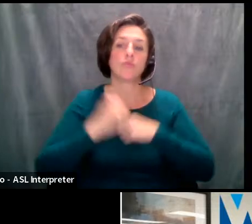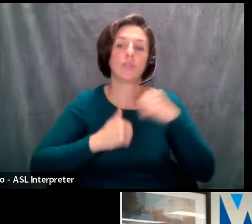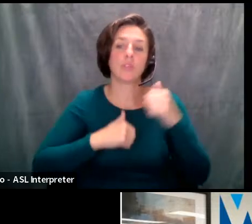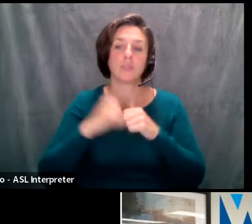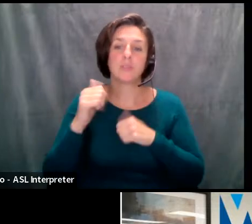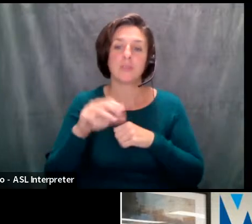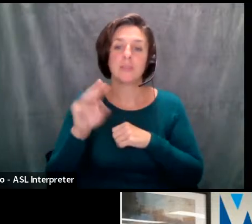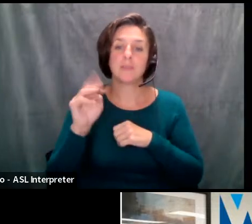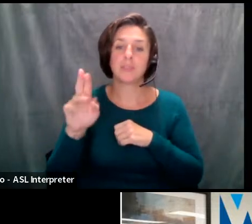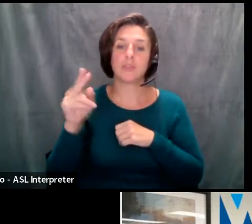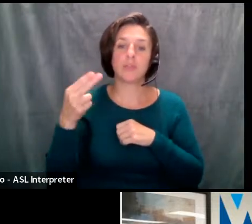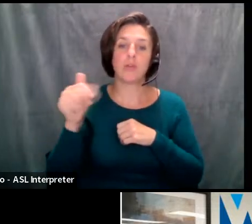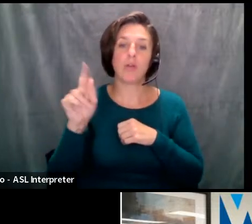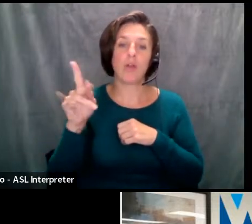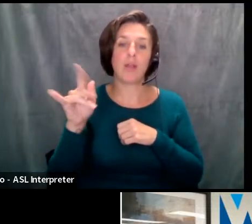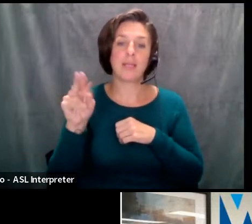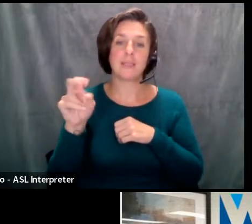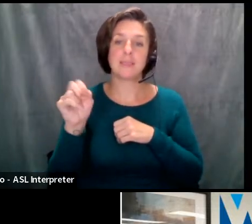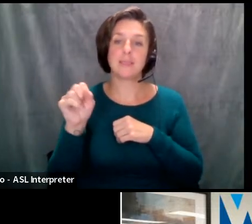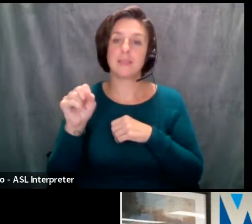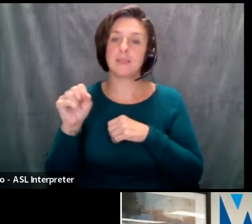Hawkins.